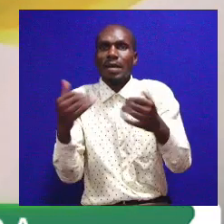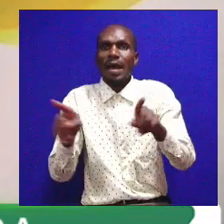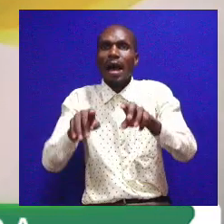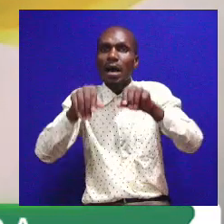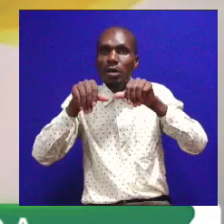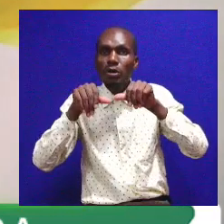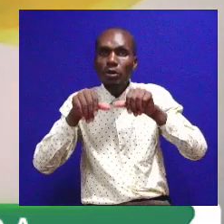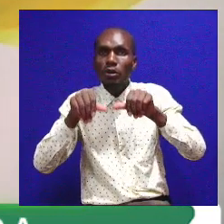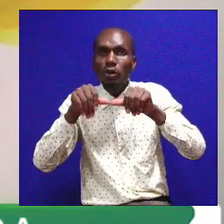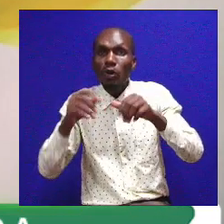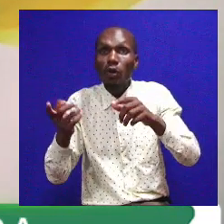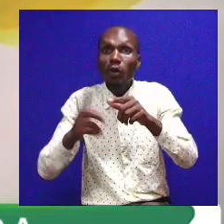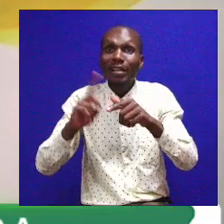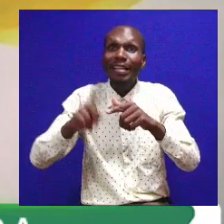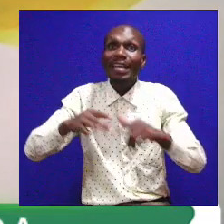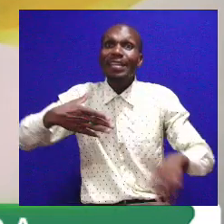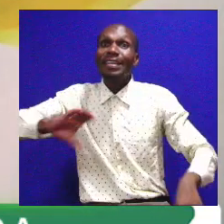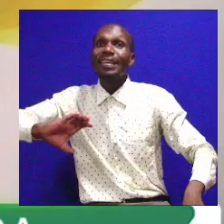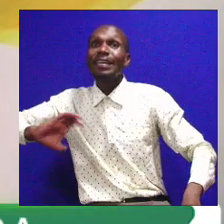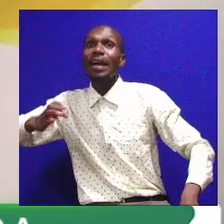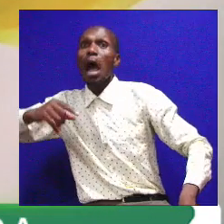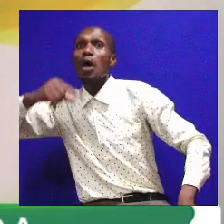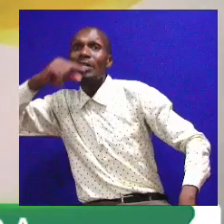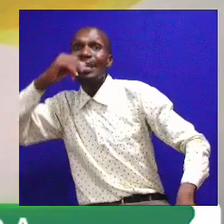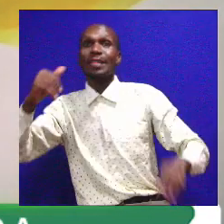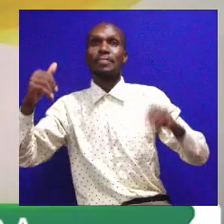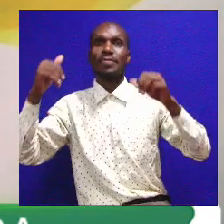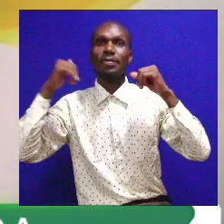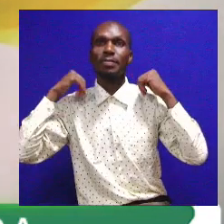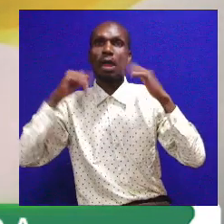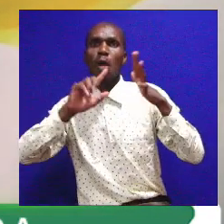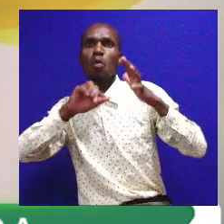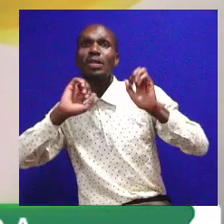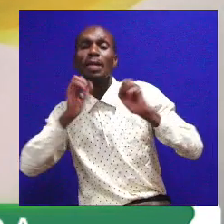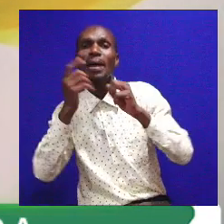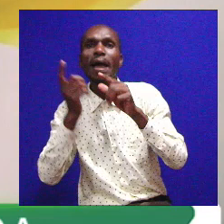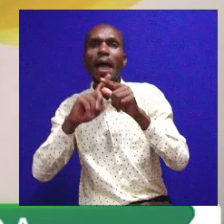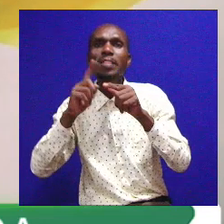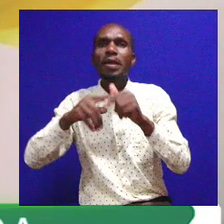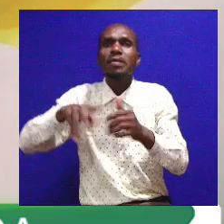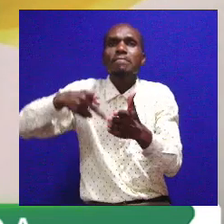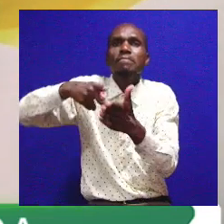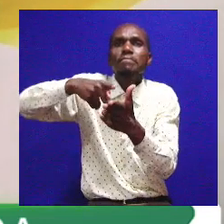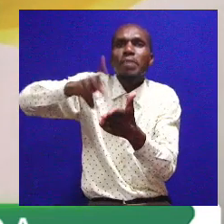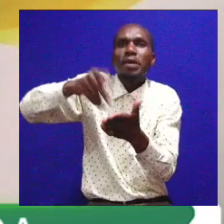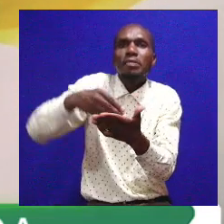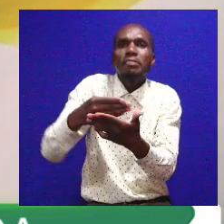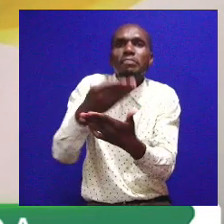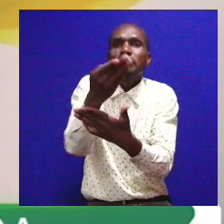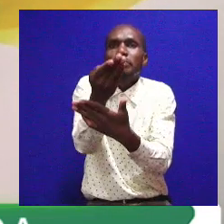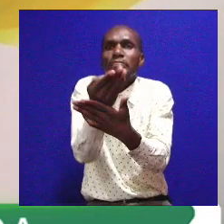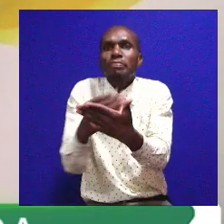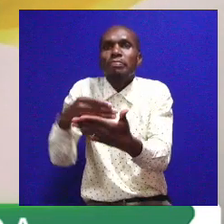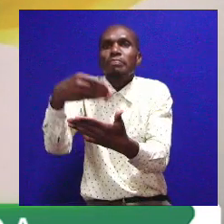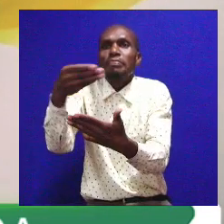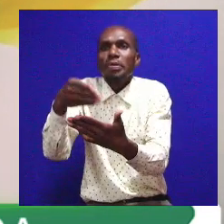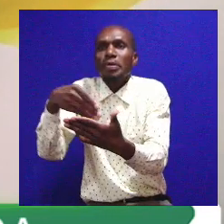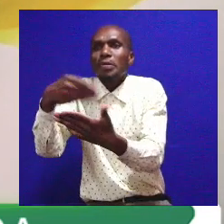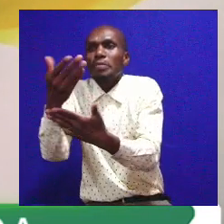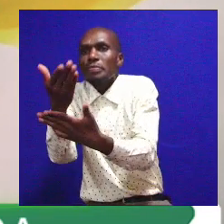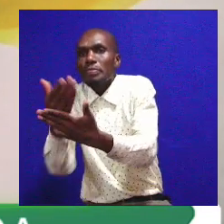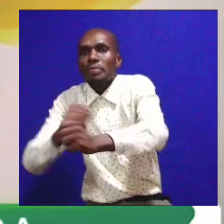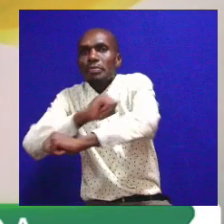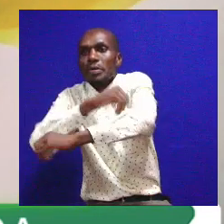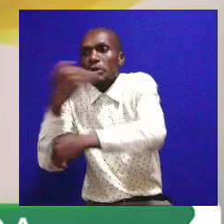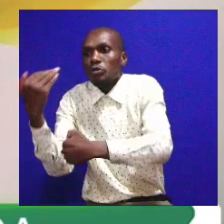Gendre tumule kiranga se county Nyamira na liyawa kao kolekana omorubulibu kubwato kajibasa rigochia se aboro kiwa ase county